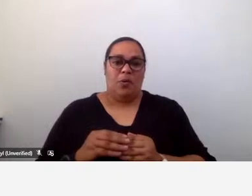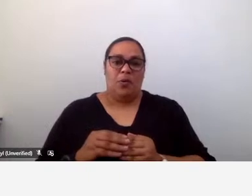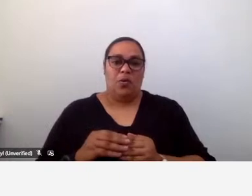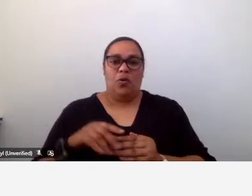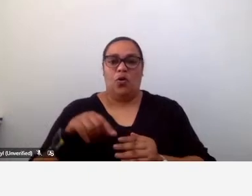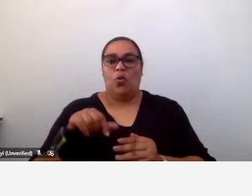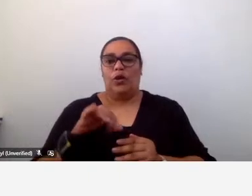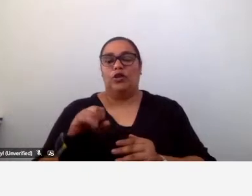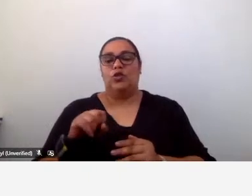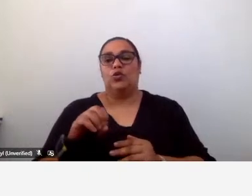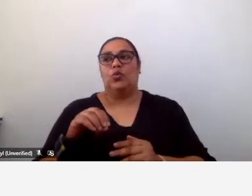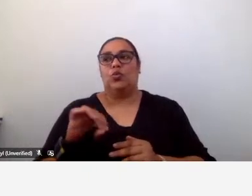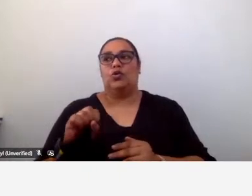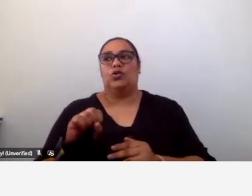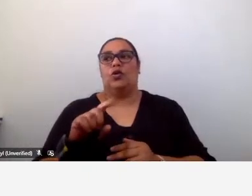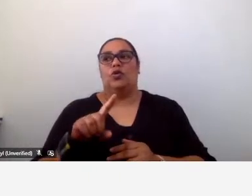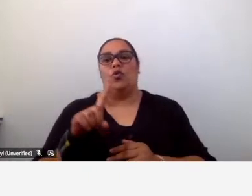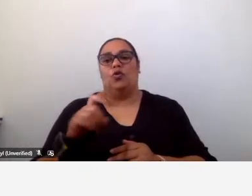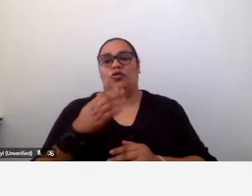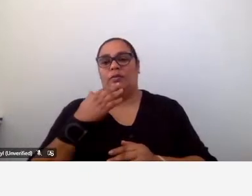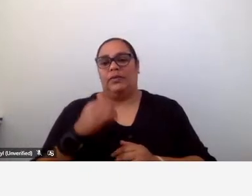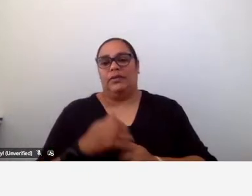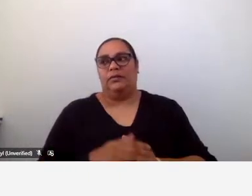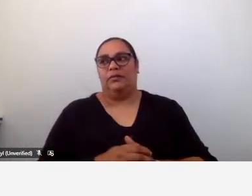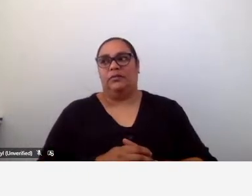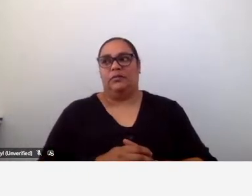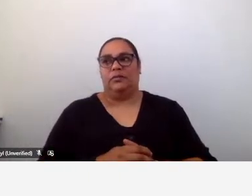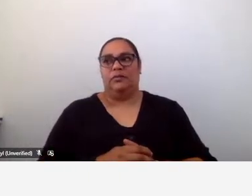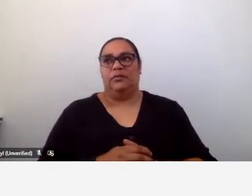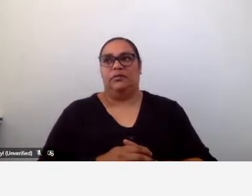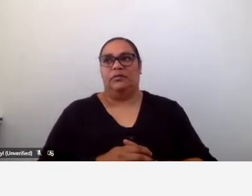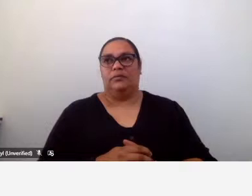Poinsu's questions, please.